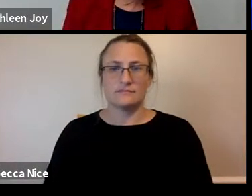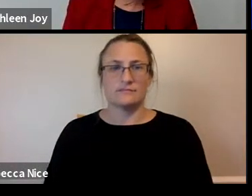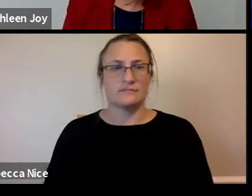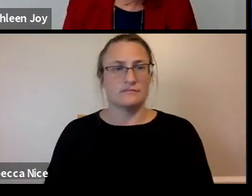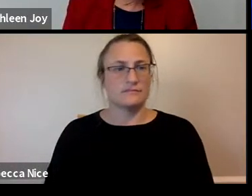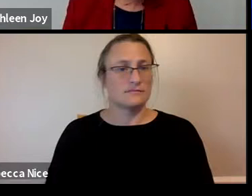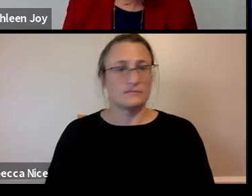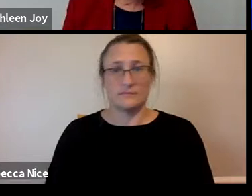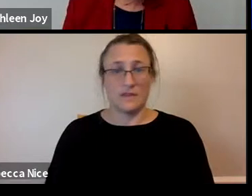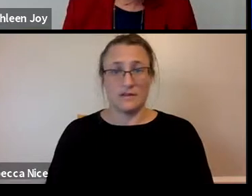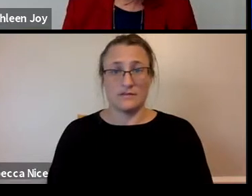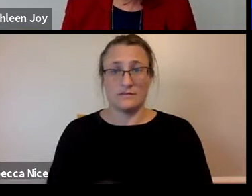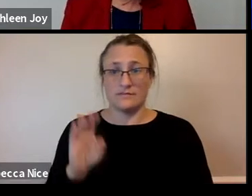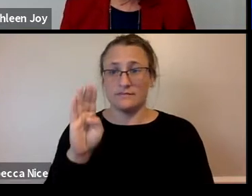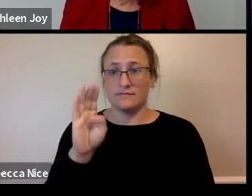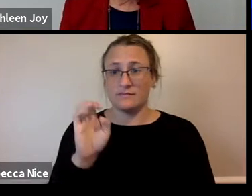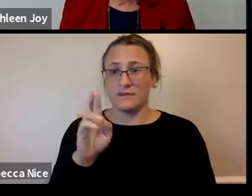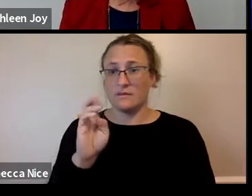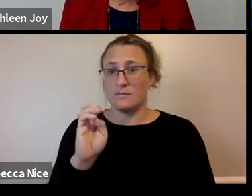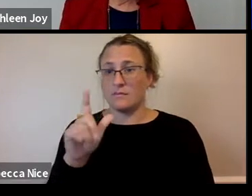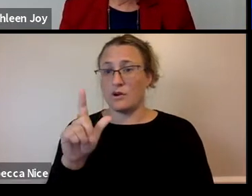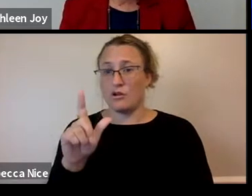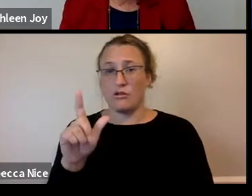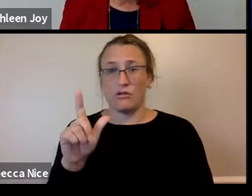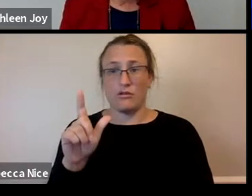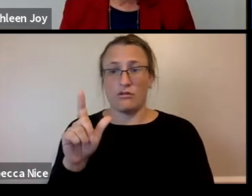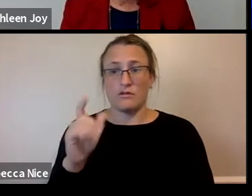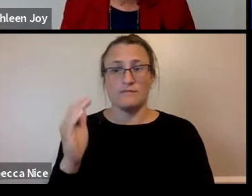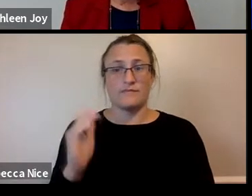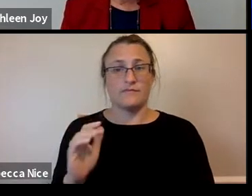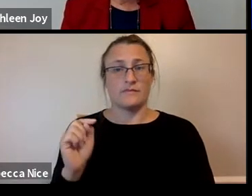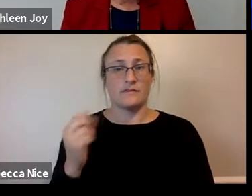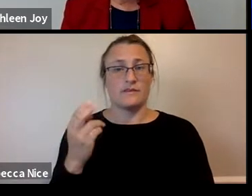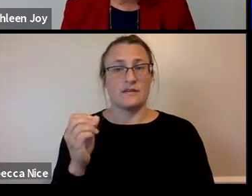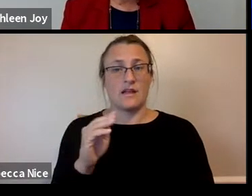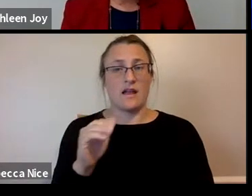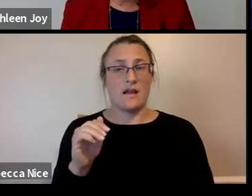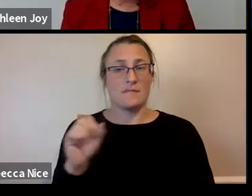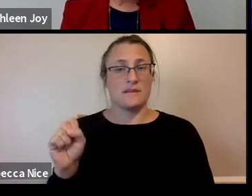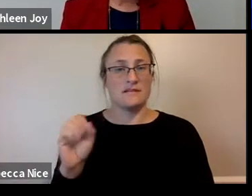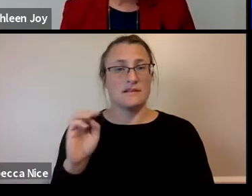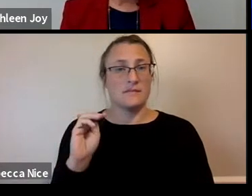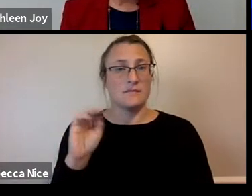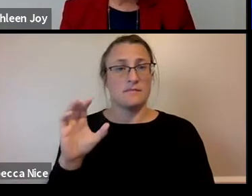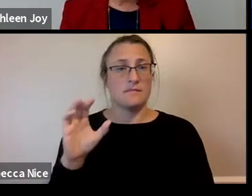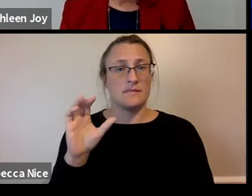Beryl Major? If not, Thomas Mccann?